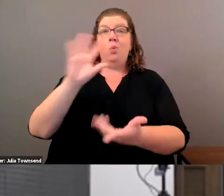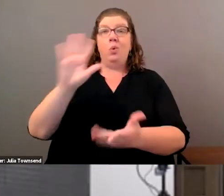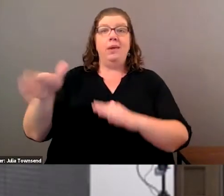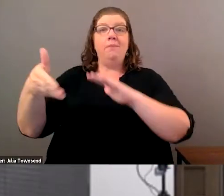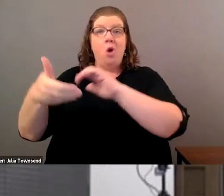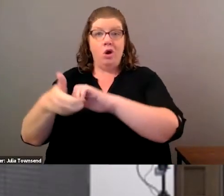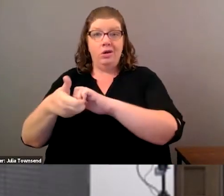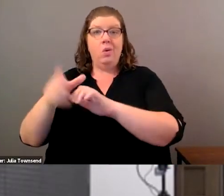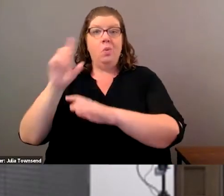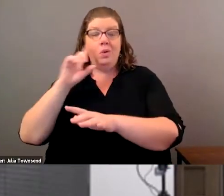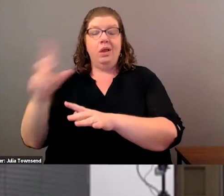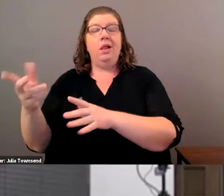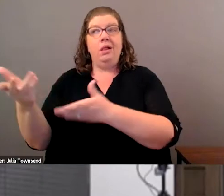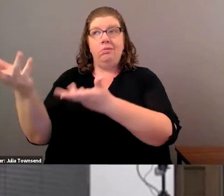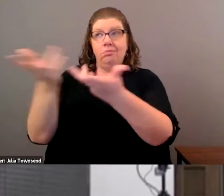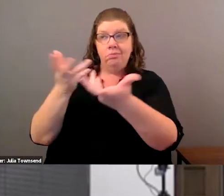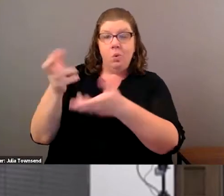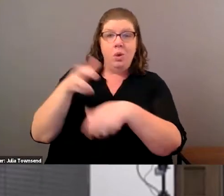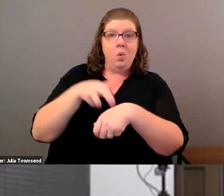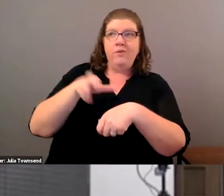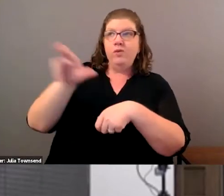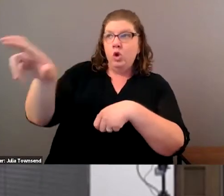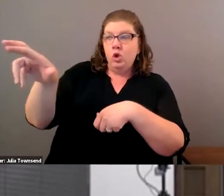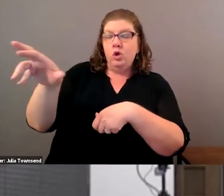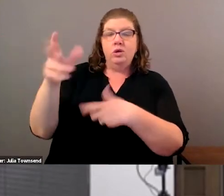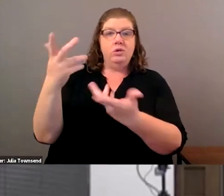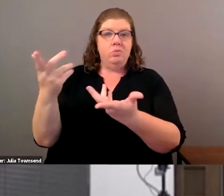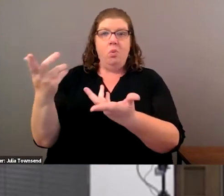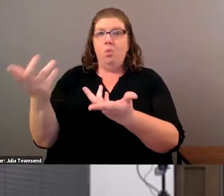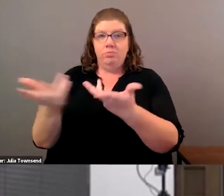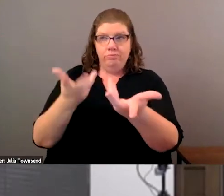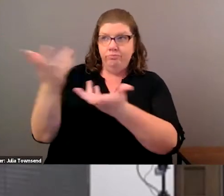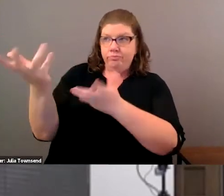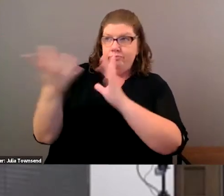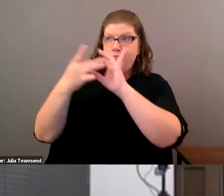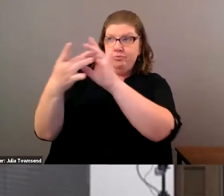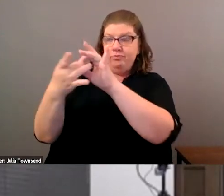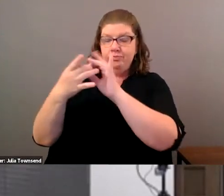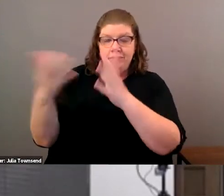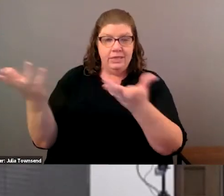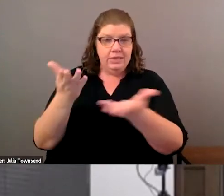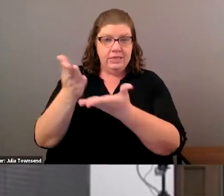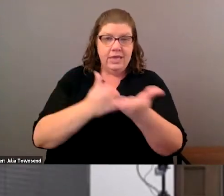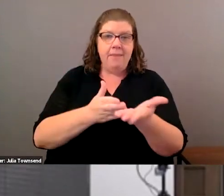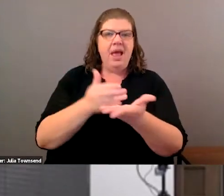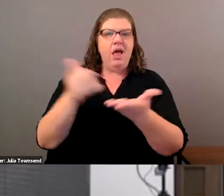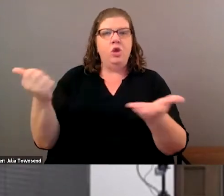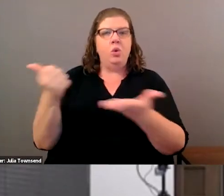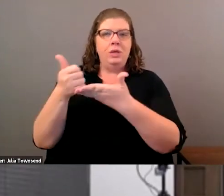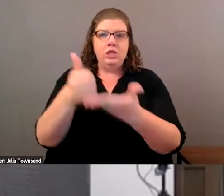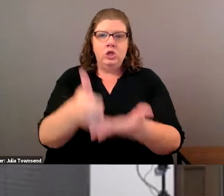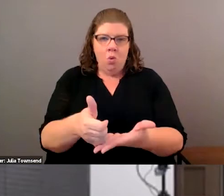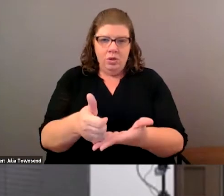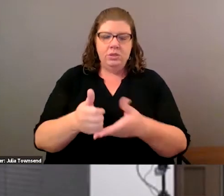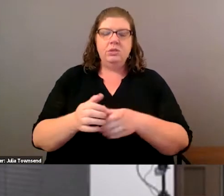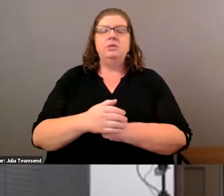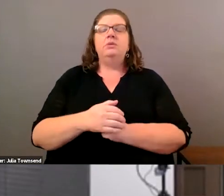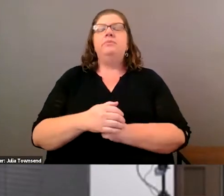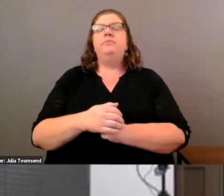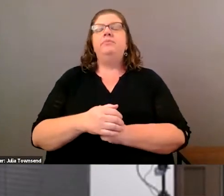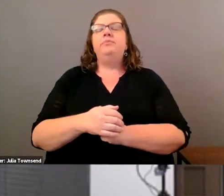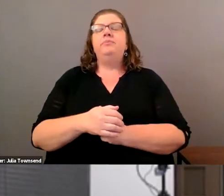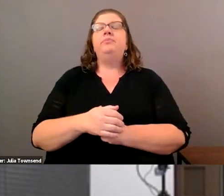in, or they'll refer it out to one of our counselors or some other resource. And so then they'll move